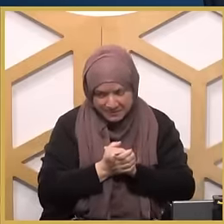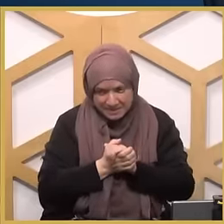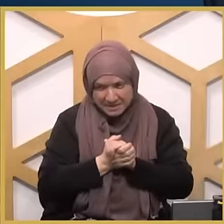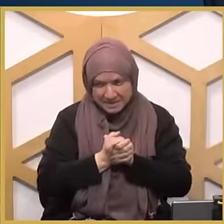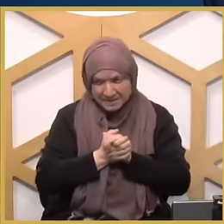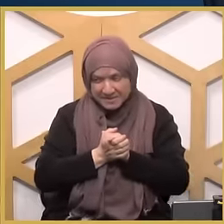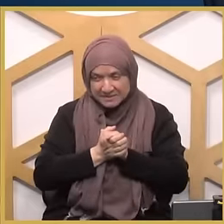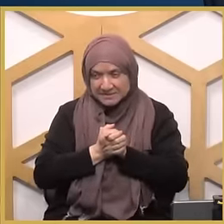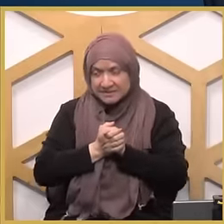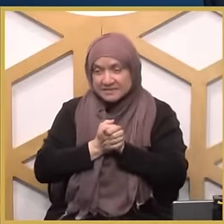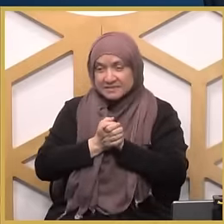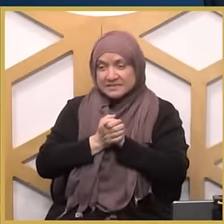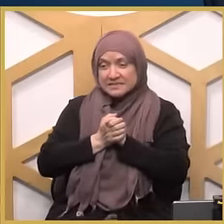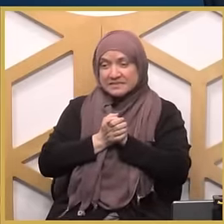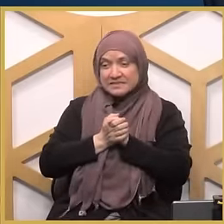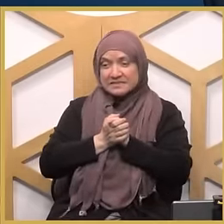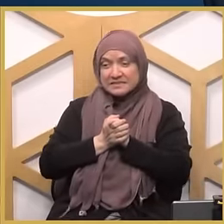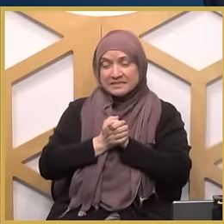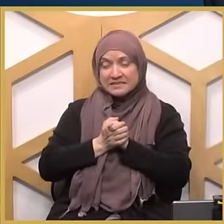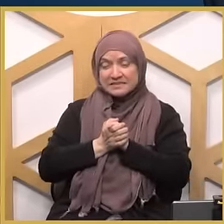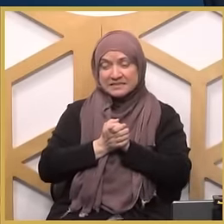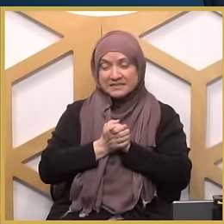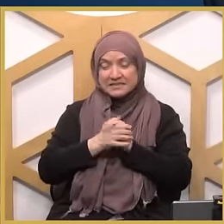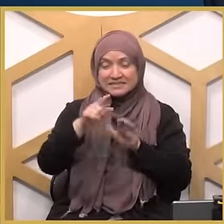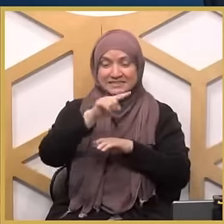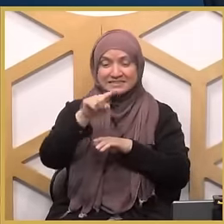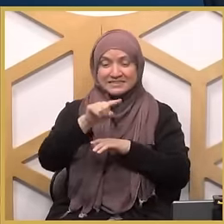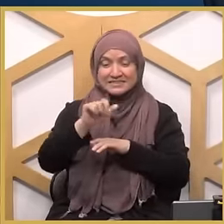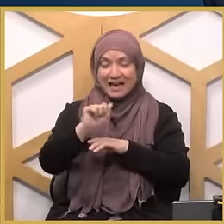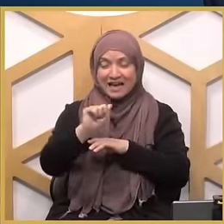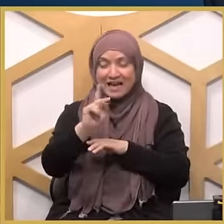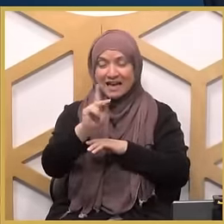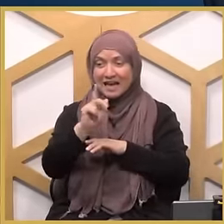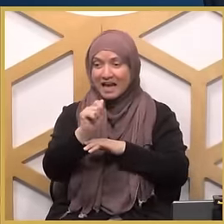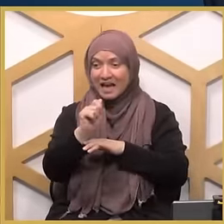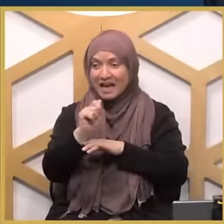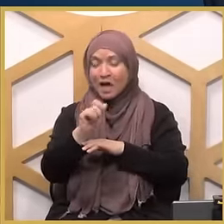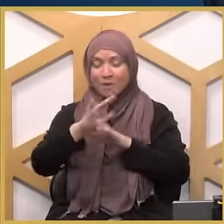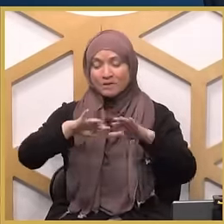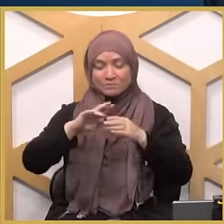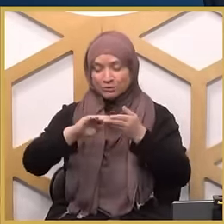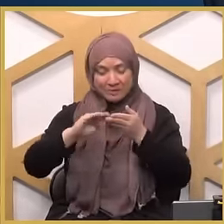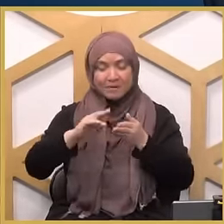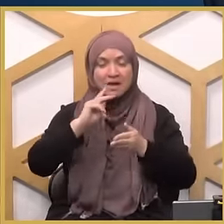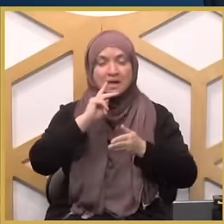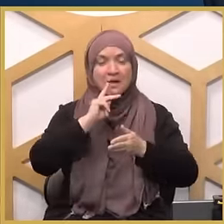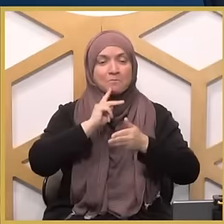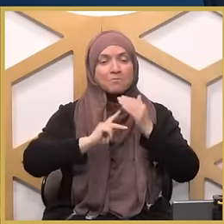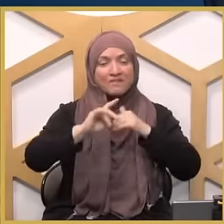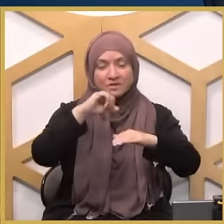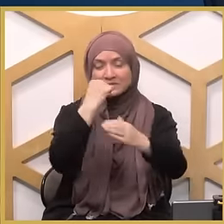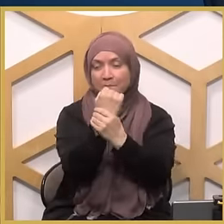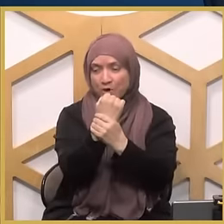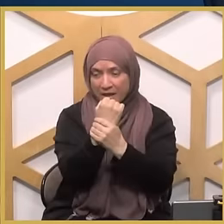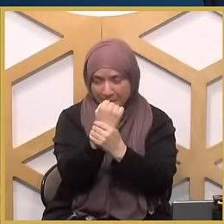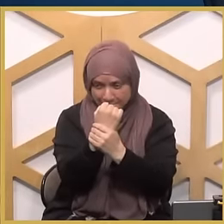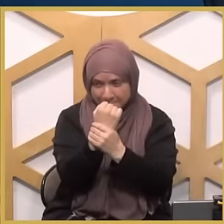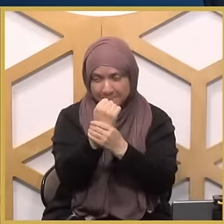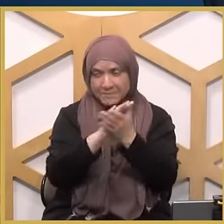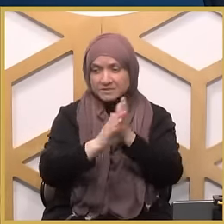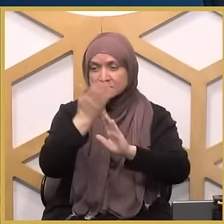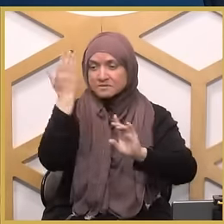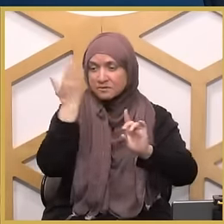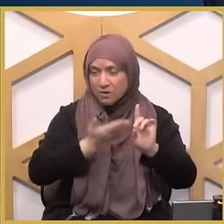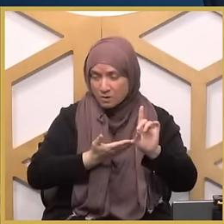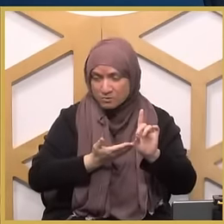one. And he gave him Ismail. The moment Ismail was born, what happened? Ibrahim was excited, was happy with that child. But then what came to Ibrahim alayhi salam as a